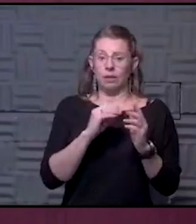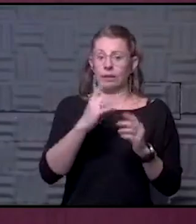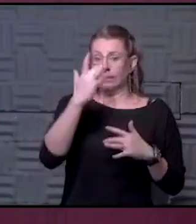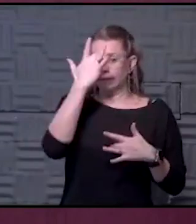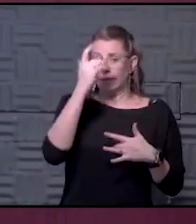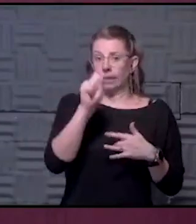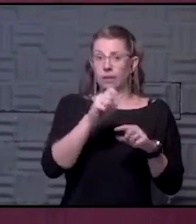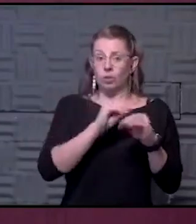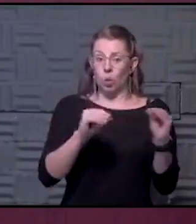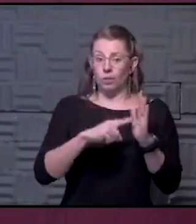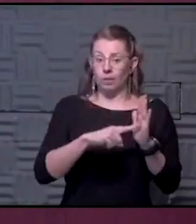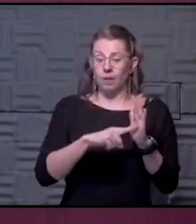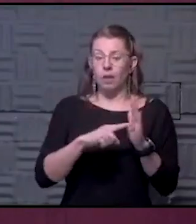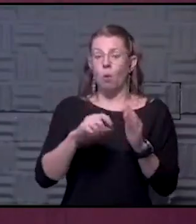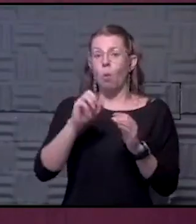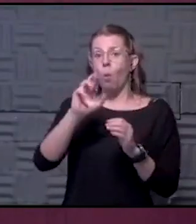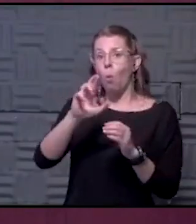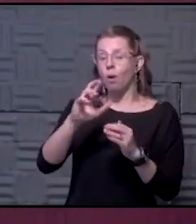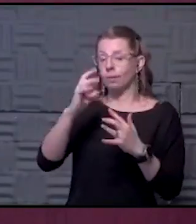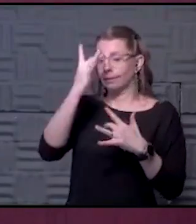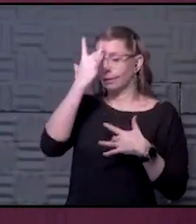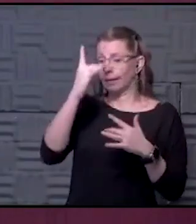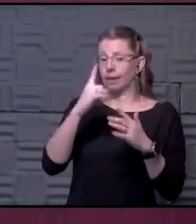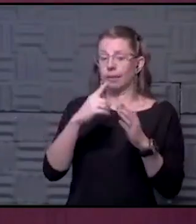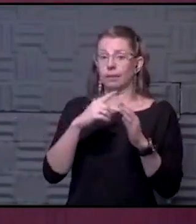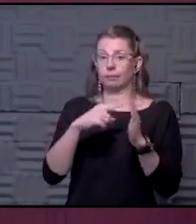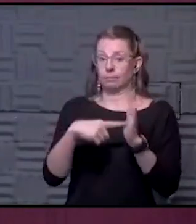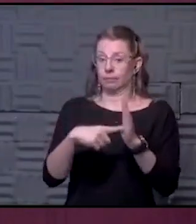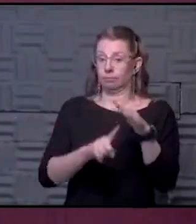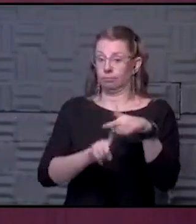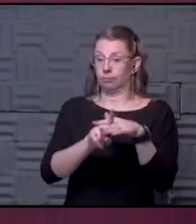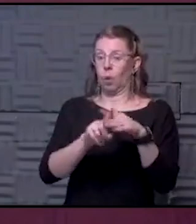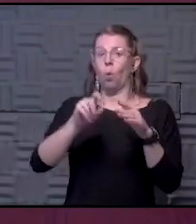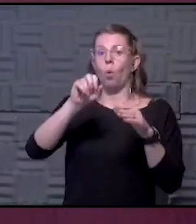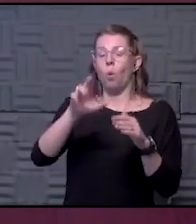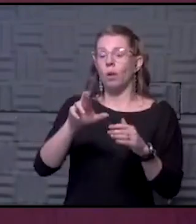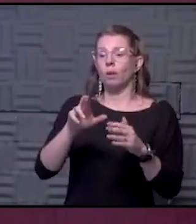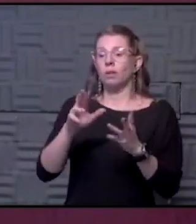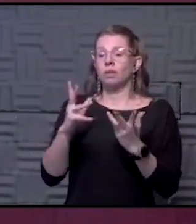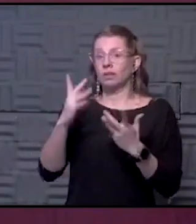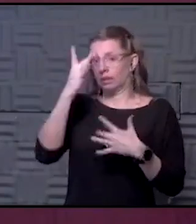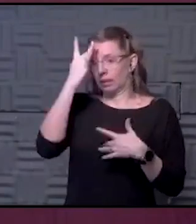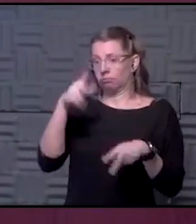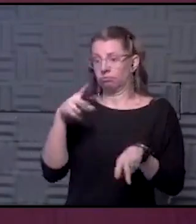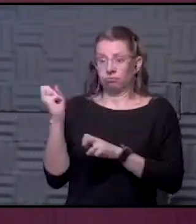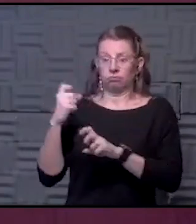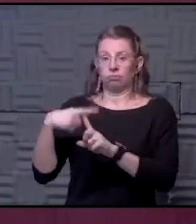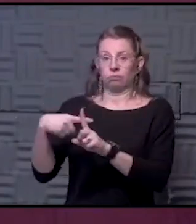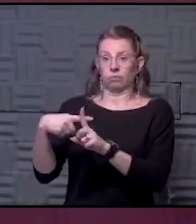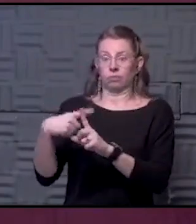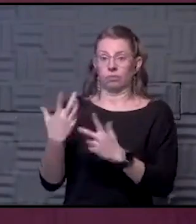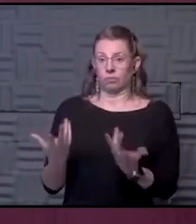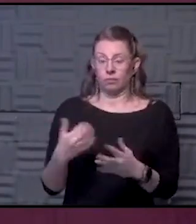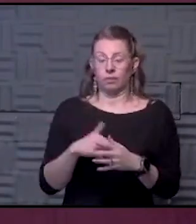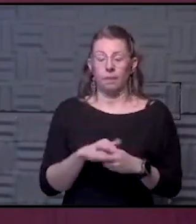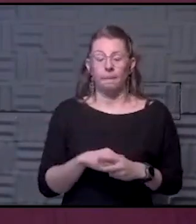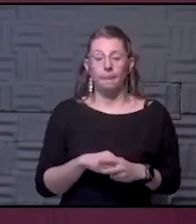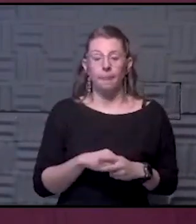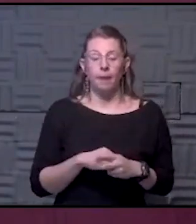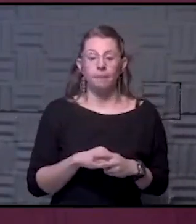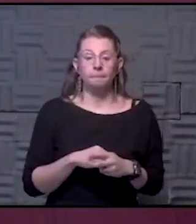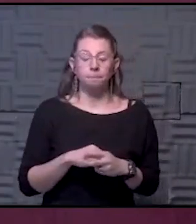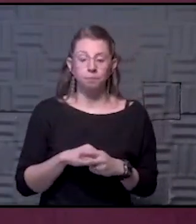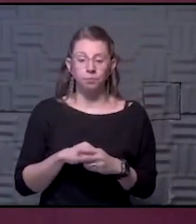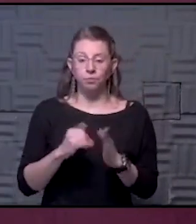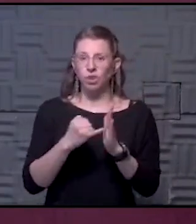positive? Are they symptomatic and positive? Are they really sick and positive? There's actually an algorithm that was published back in the fall by Journal of American